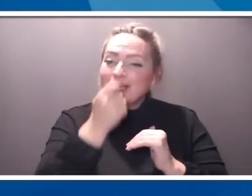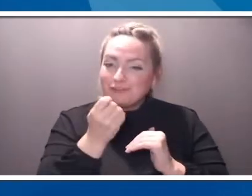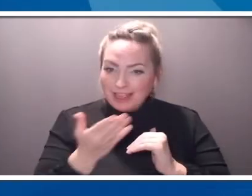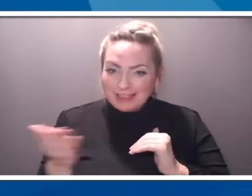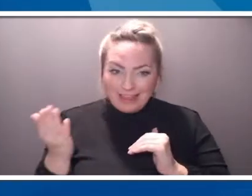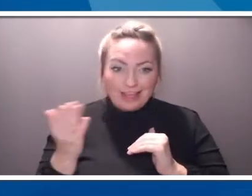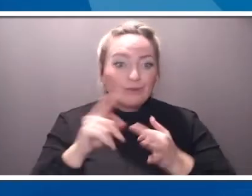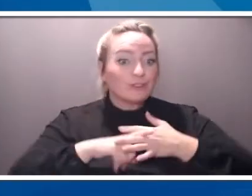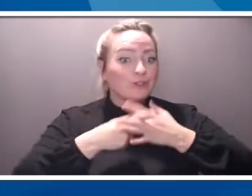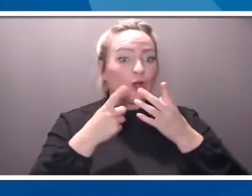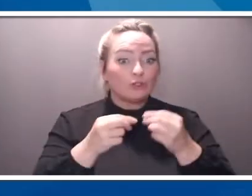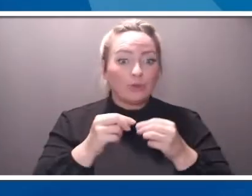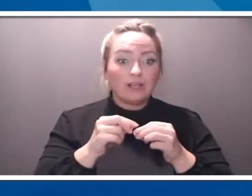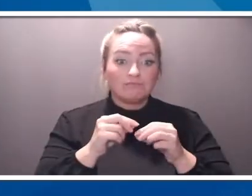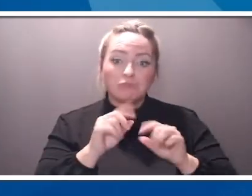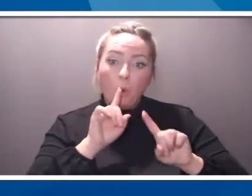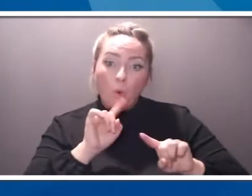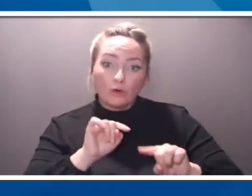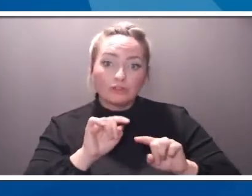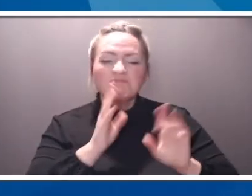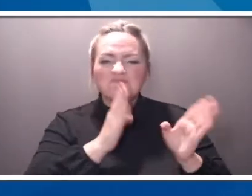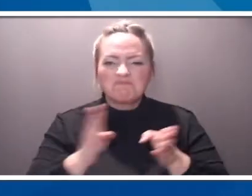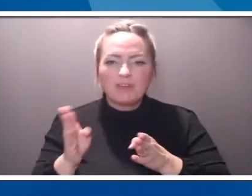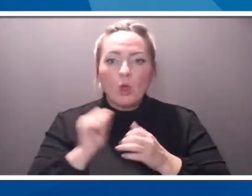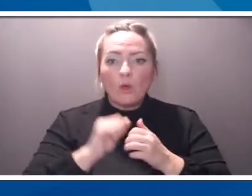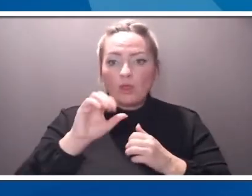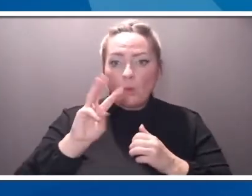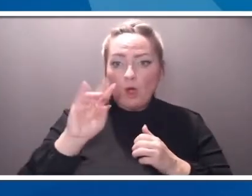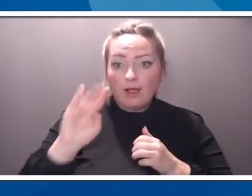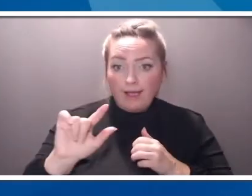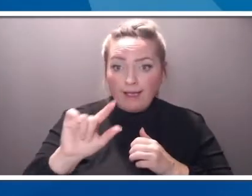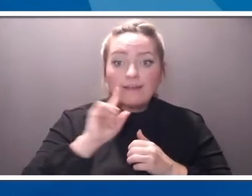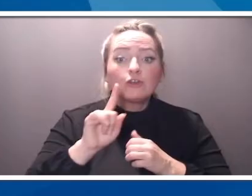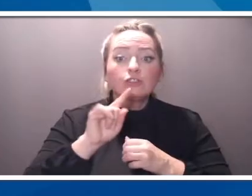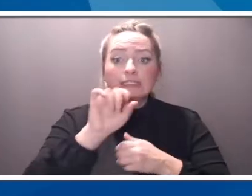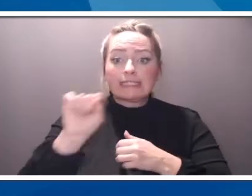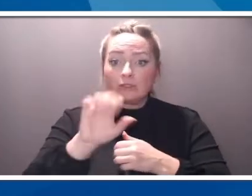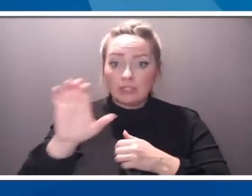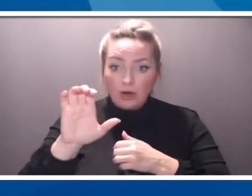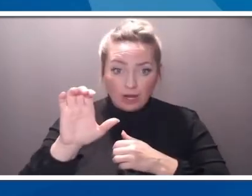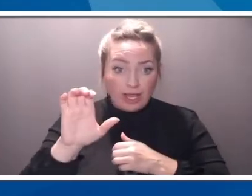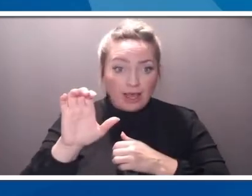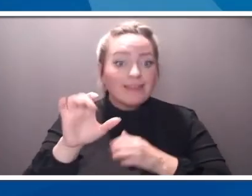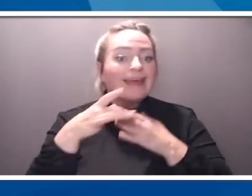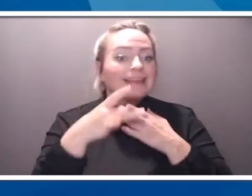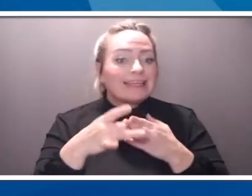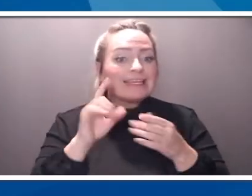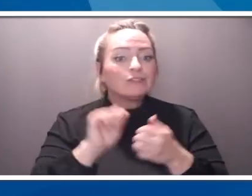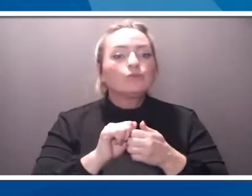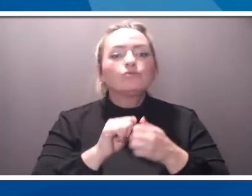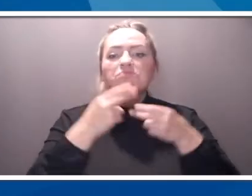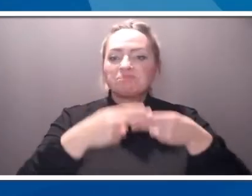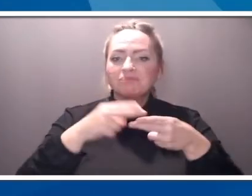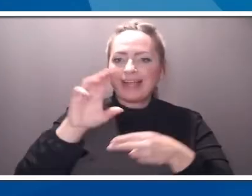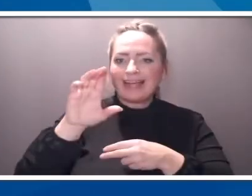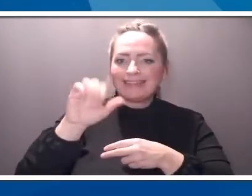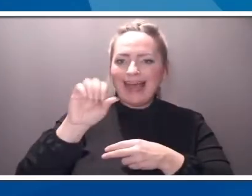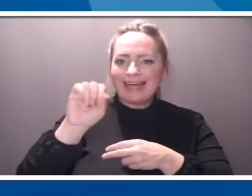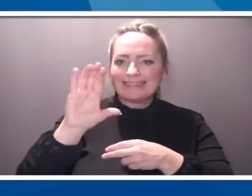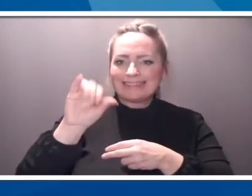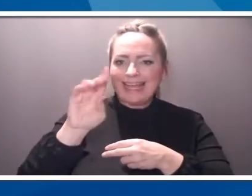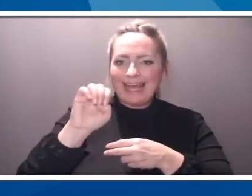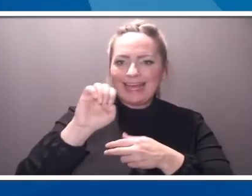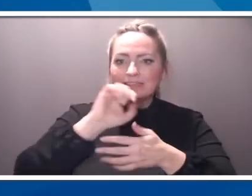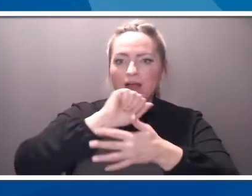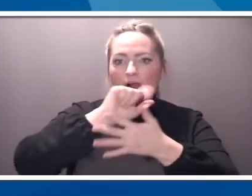Then there's interesting things once we start doing audits with WCAG. There are success criteria that effectively lead to what I'd like